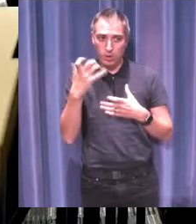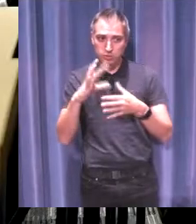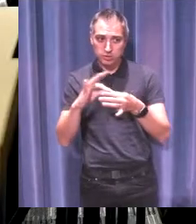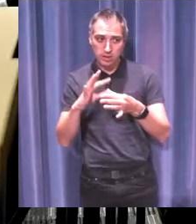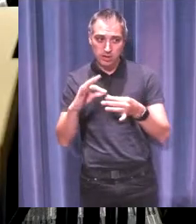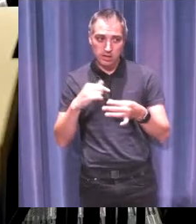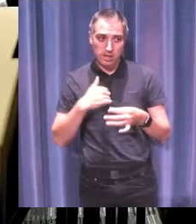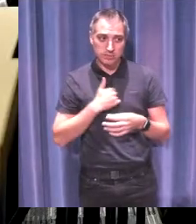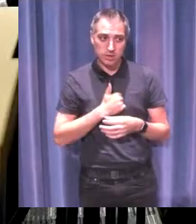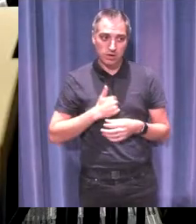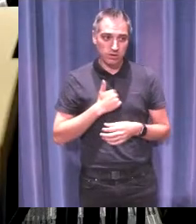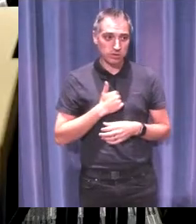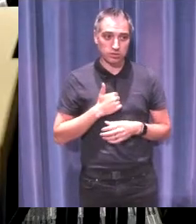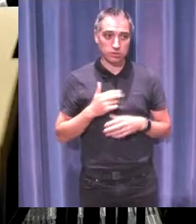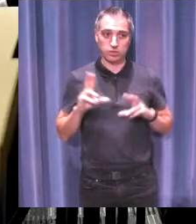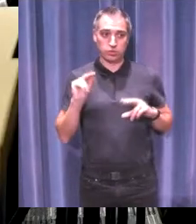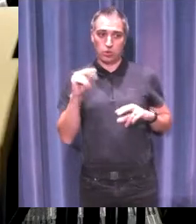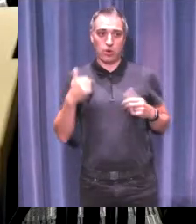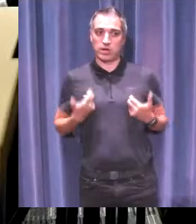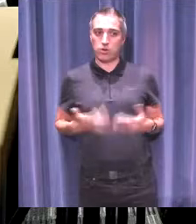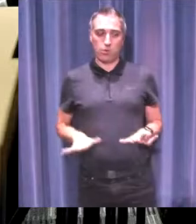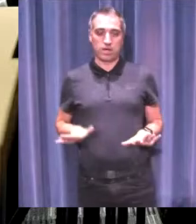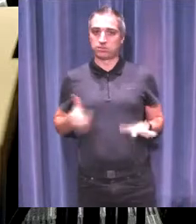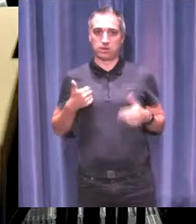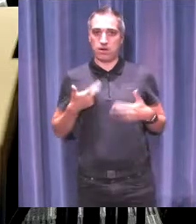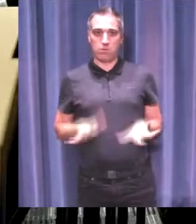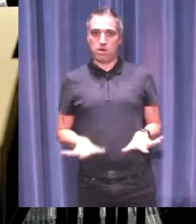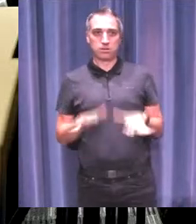Sue, Oh, I'm just a sorry. second. Let me get No, my I- info back in.